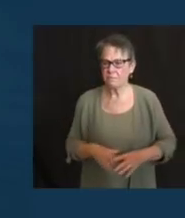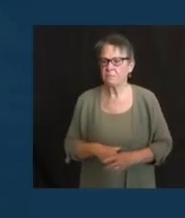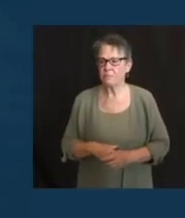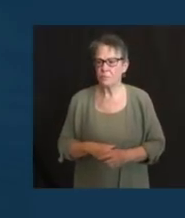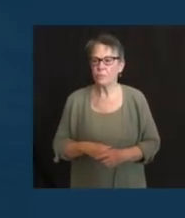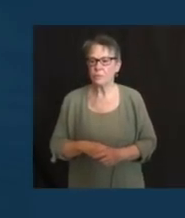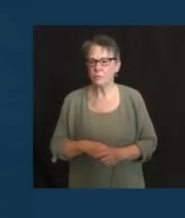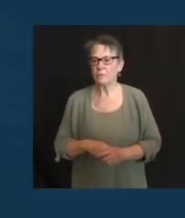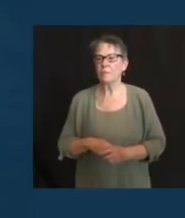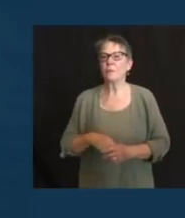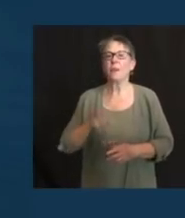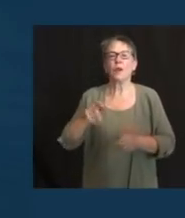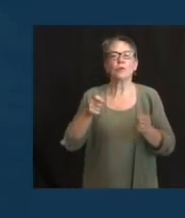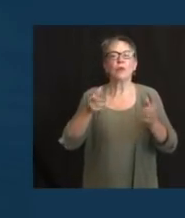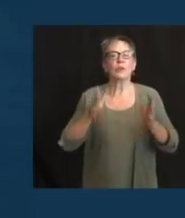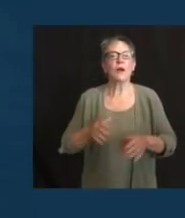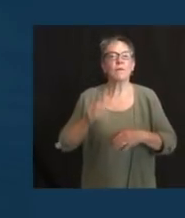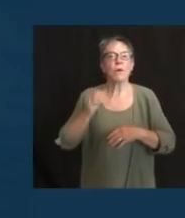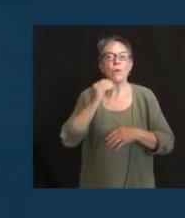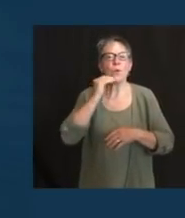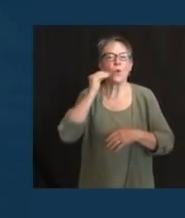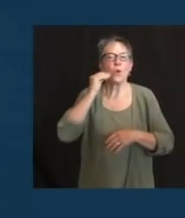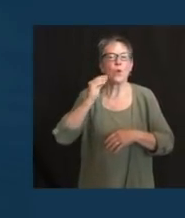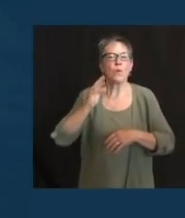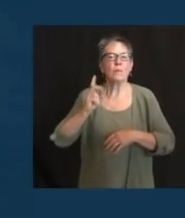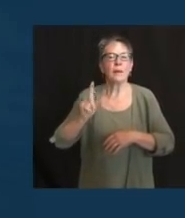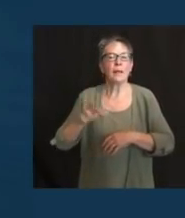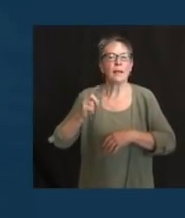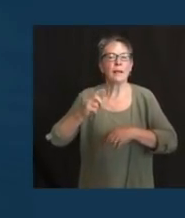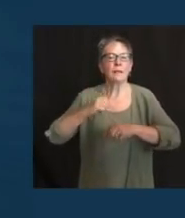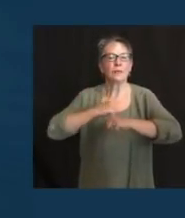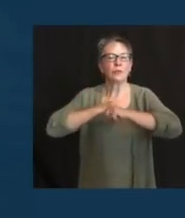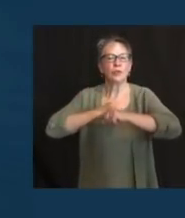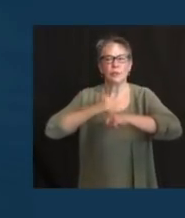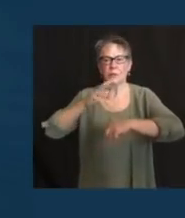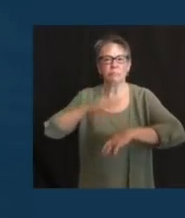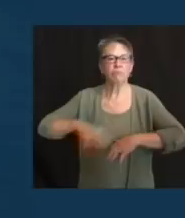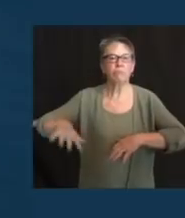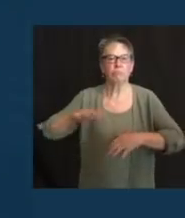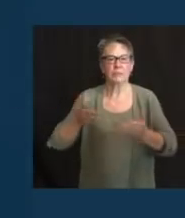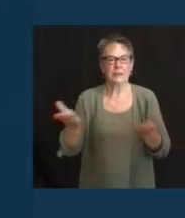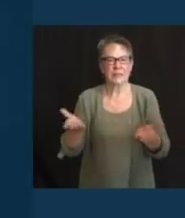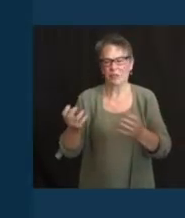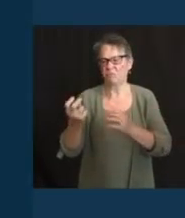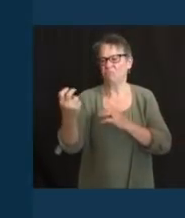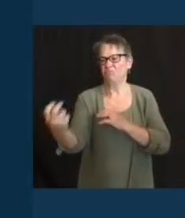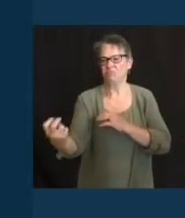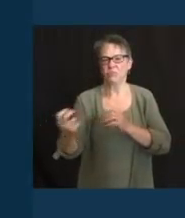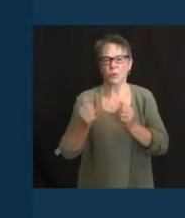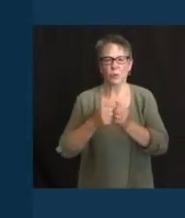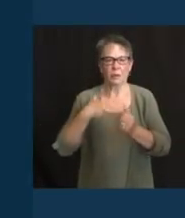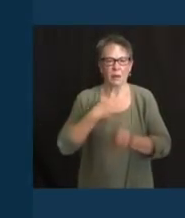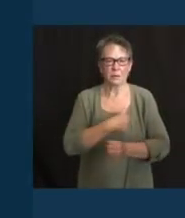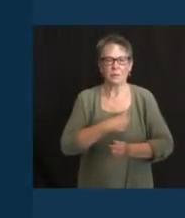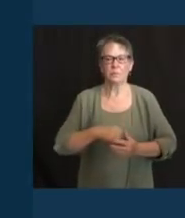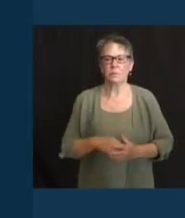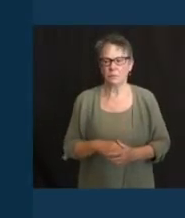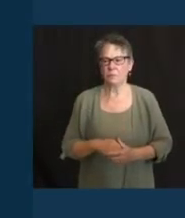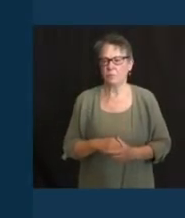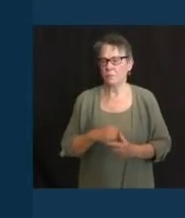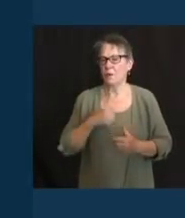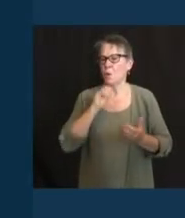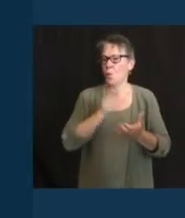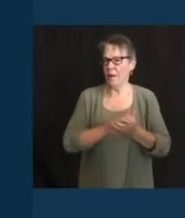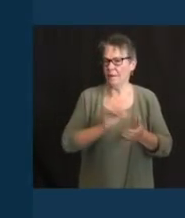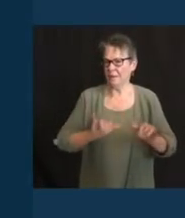and Preparedness, Jared Maples. First Lady Tammy Murphy is with us. As the table in front says, public